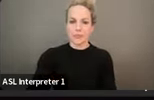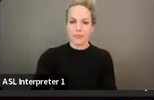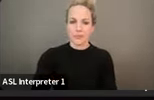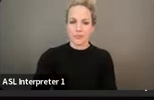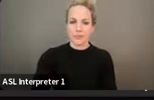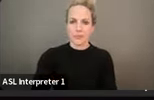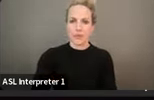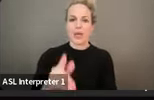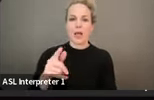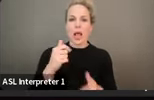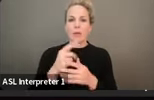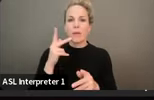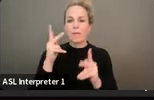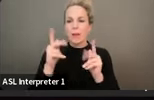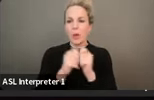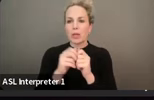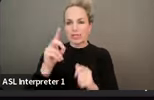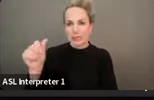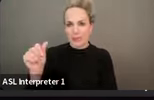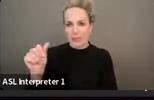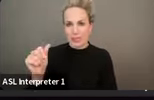be enabled, people with disabilities, right?